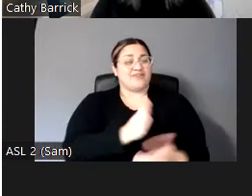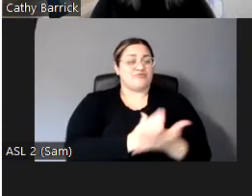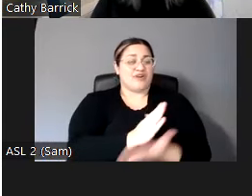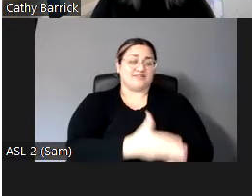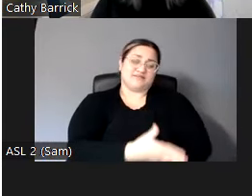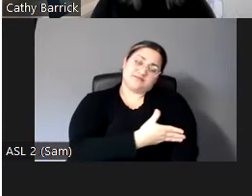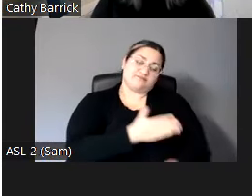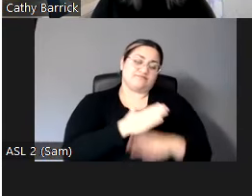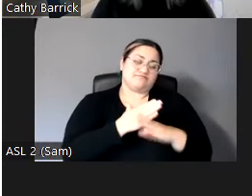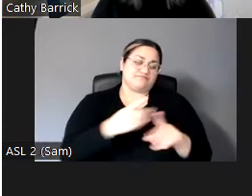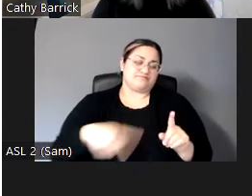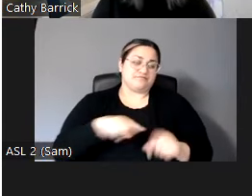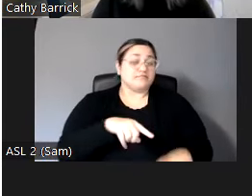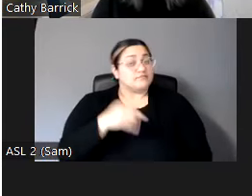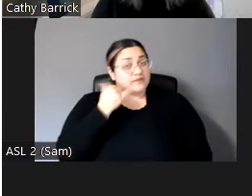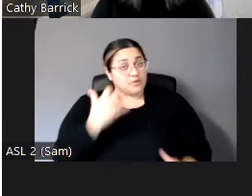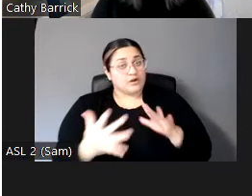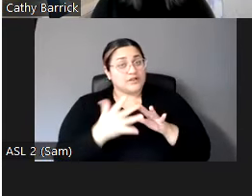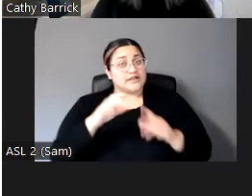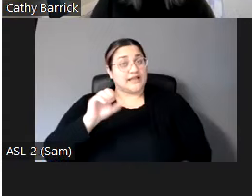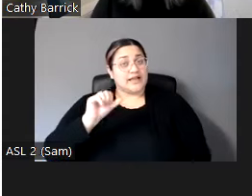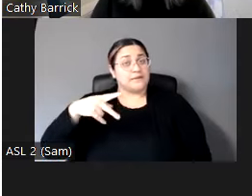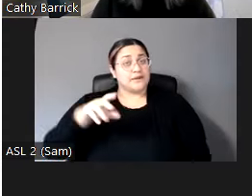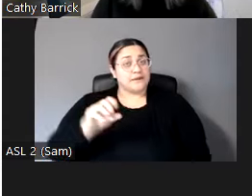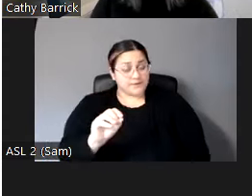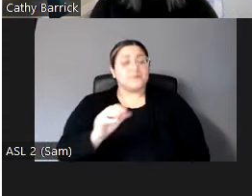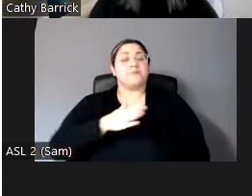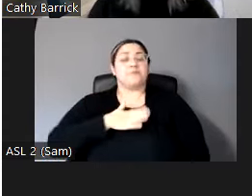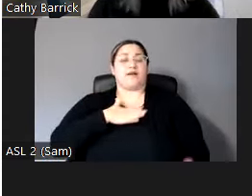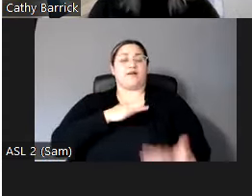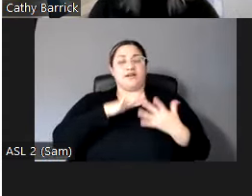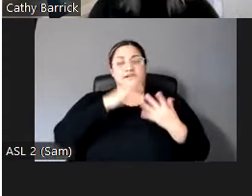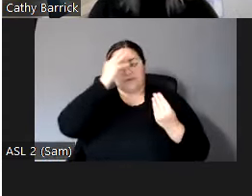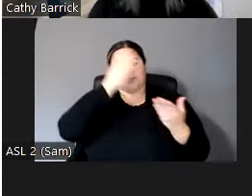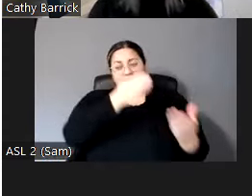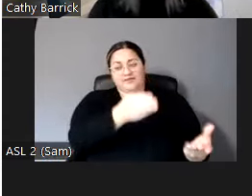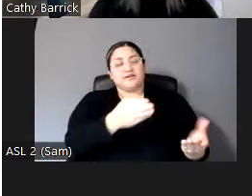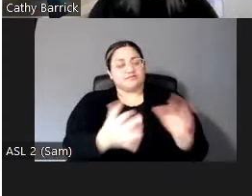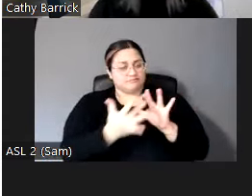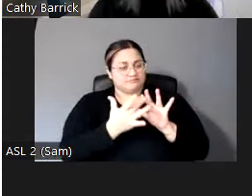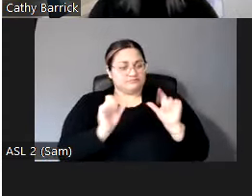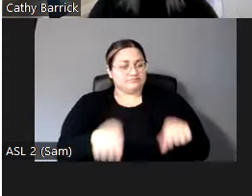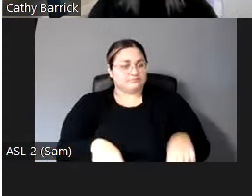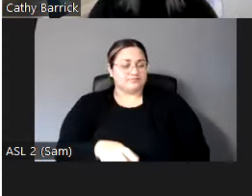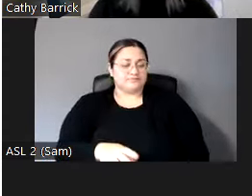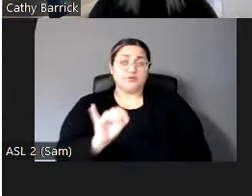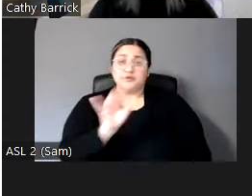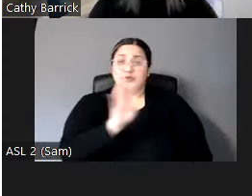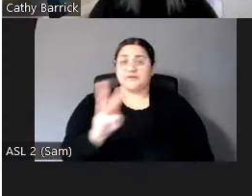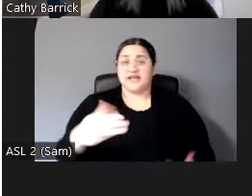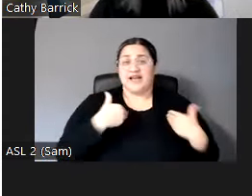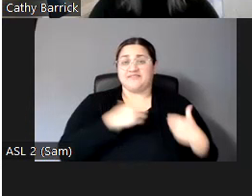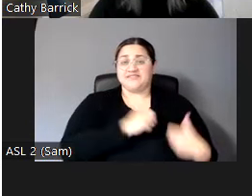anybody wants to reach out to our organization, this is my contact information. All staff are available on the website to get their